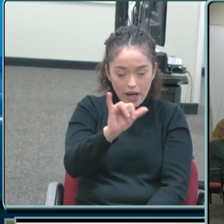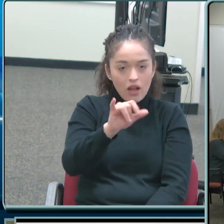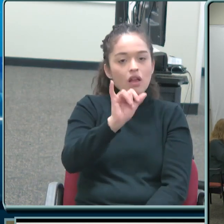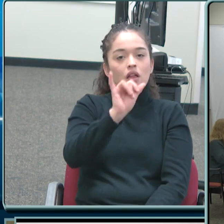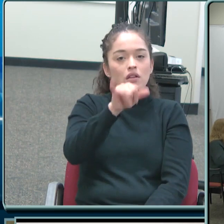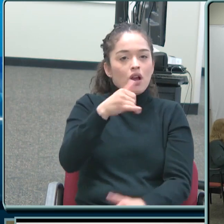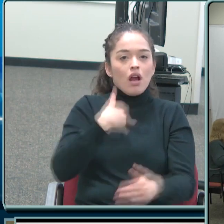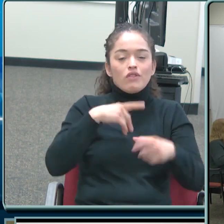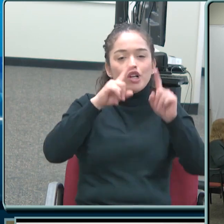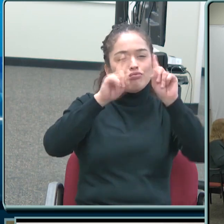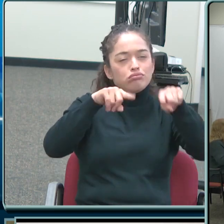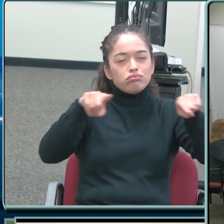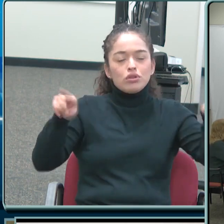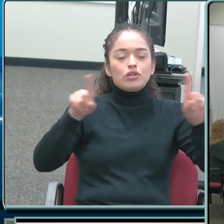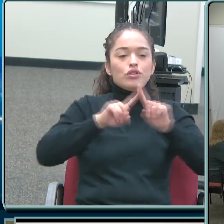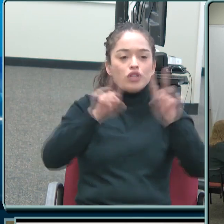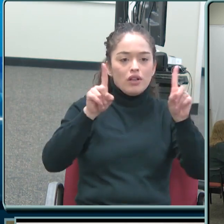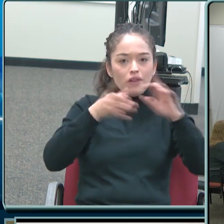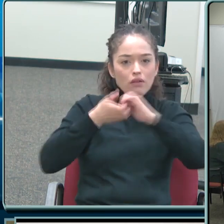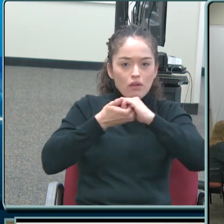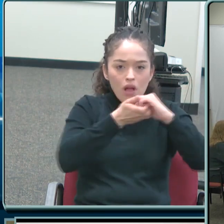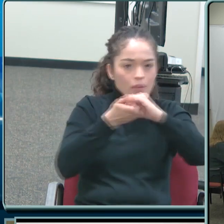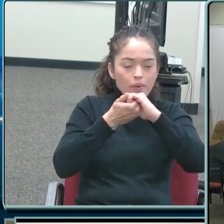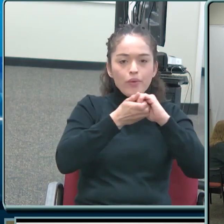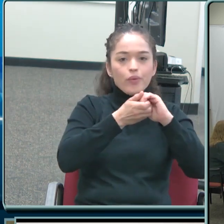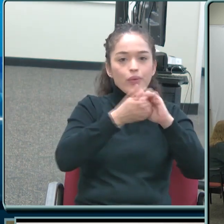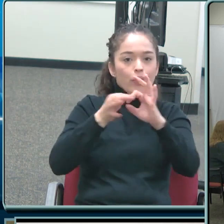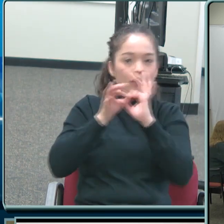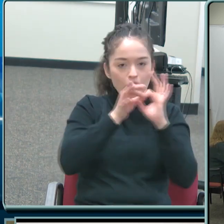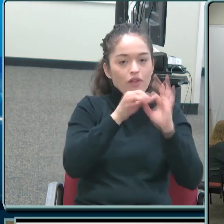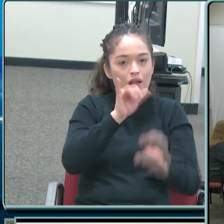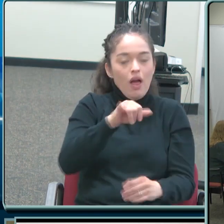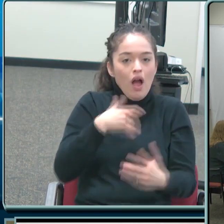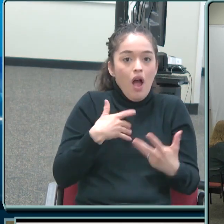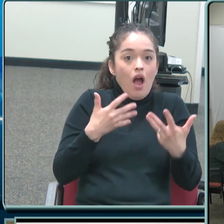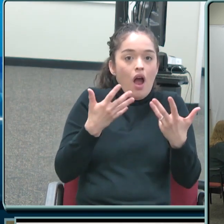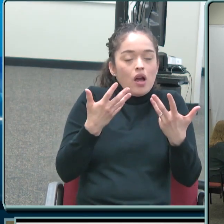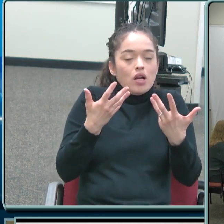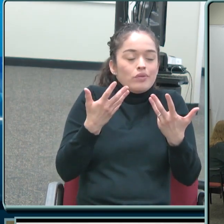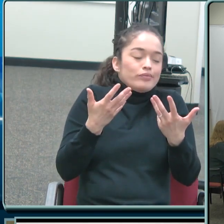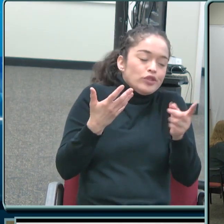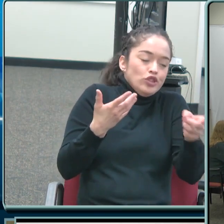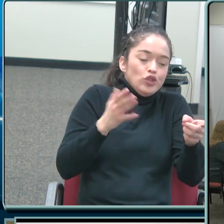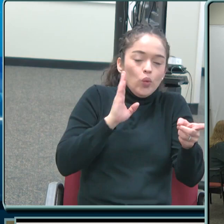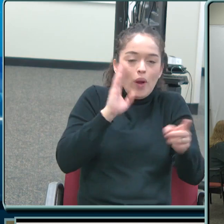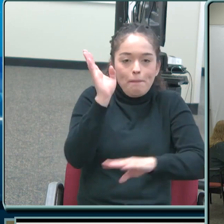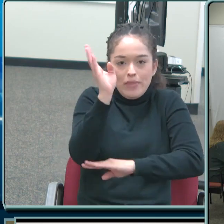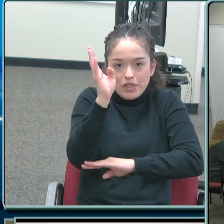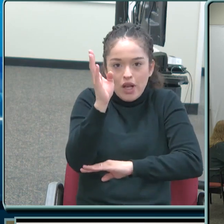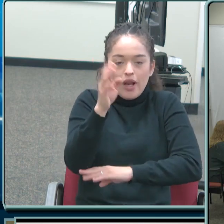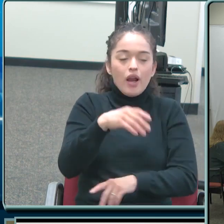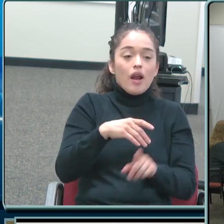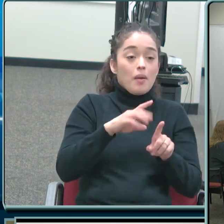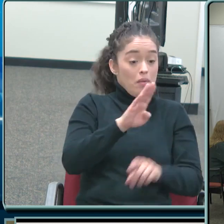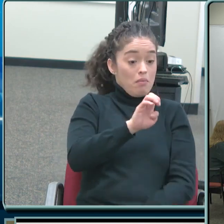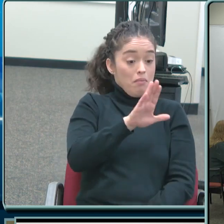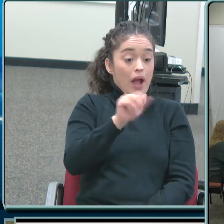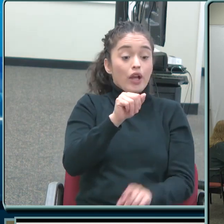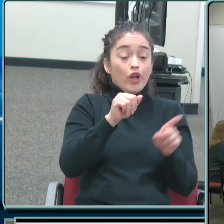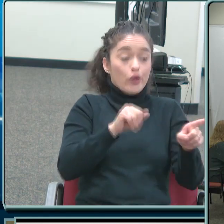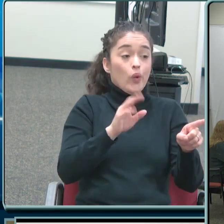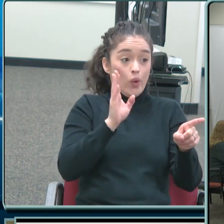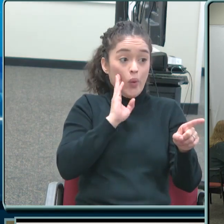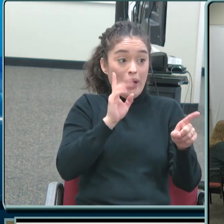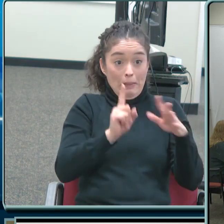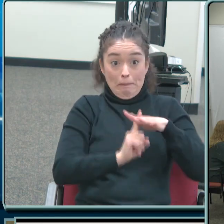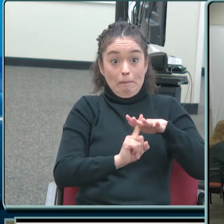there's different collaborations and relationships with that. But I did want to highlight that she will be presenting, and Becca, I think, is probably going to run to